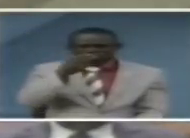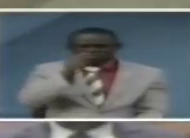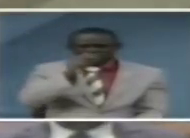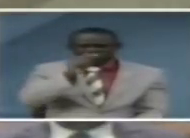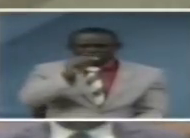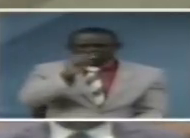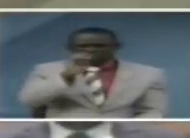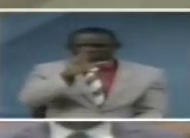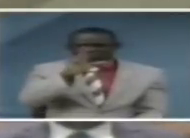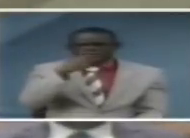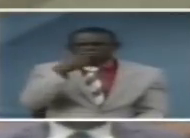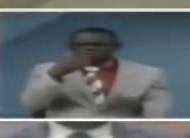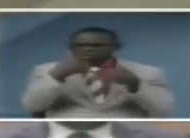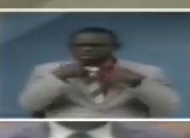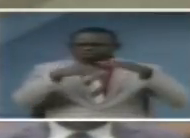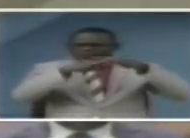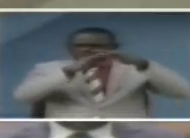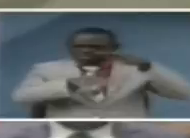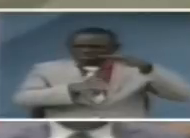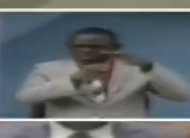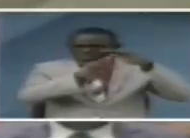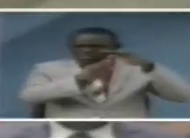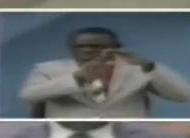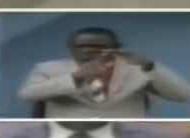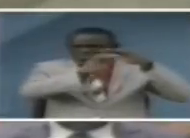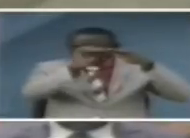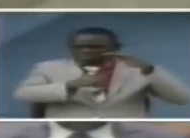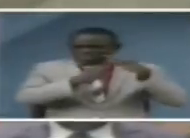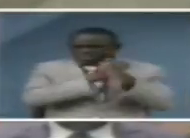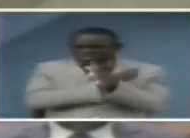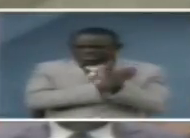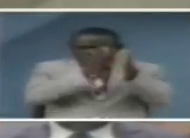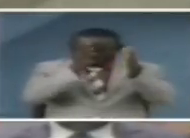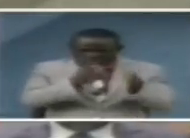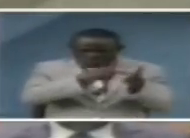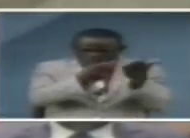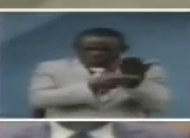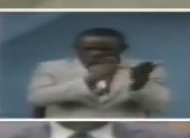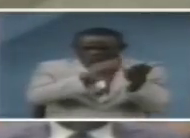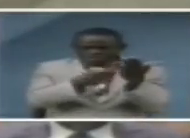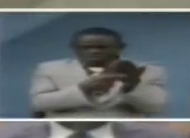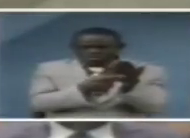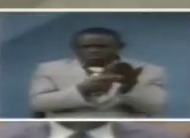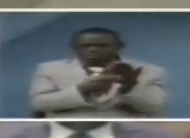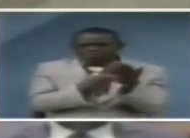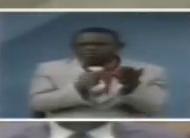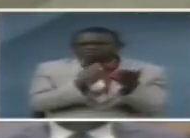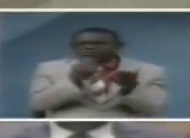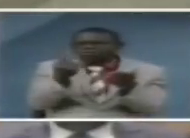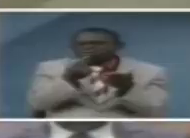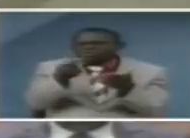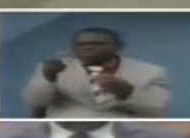3,150 per television channel which has less than 35% local